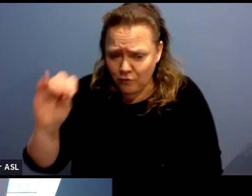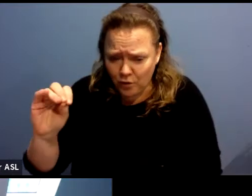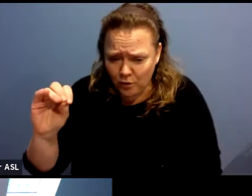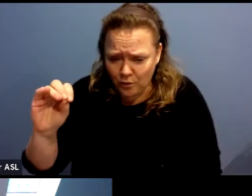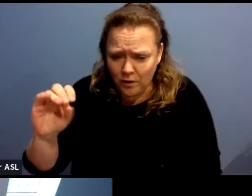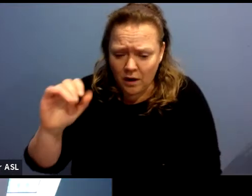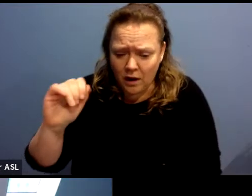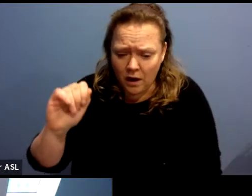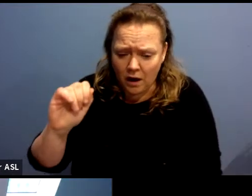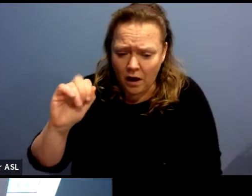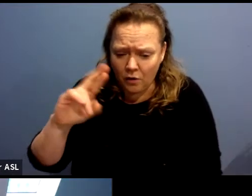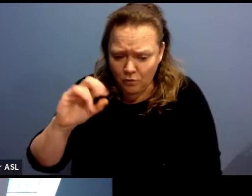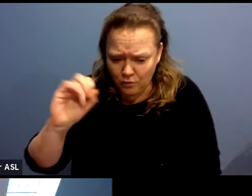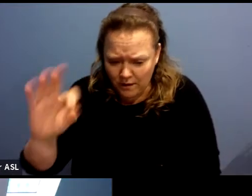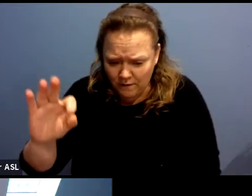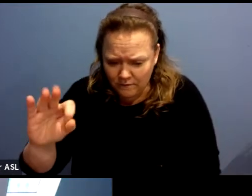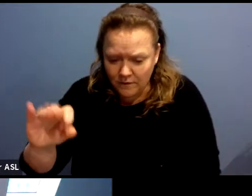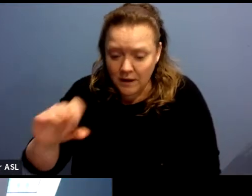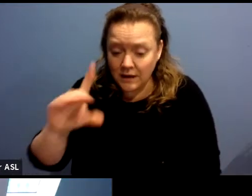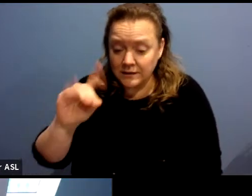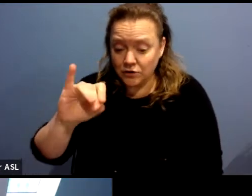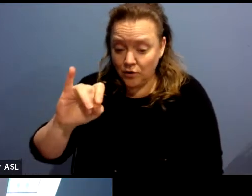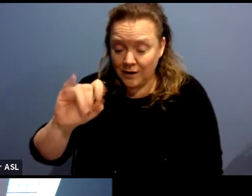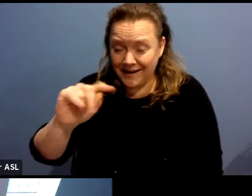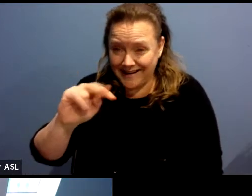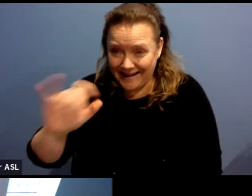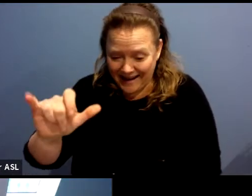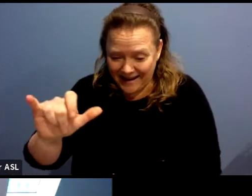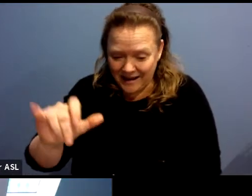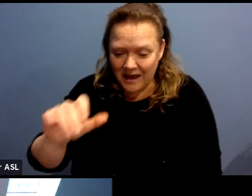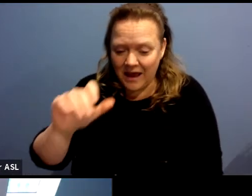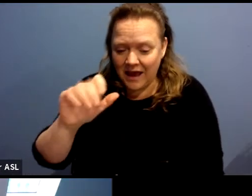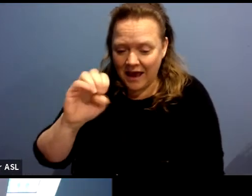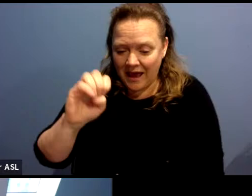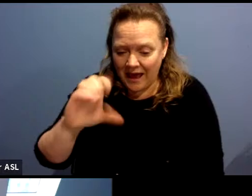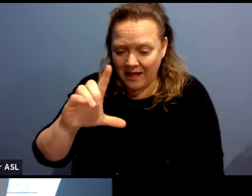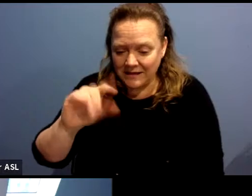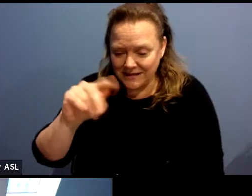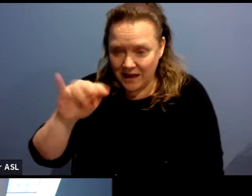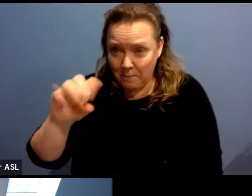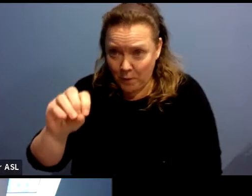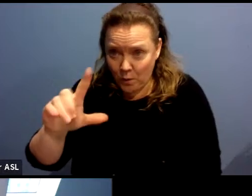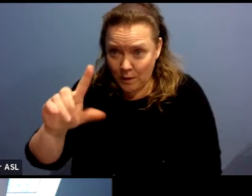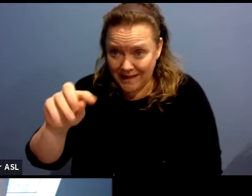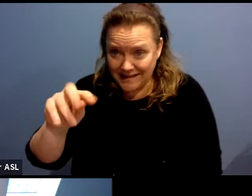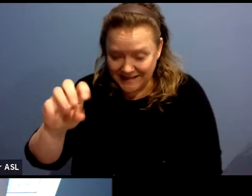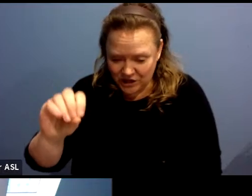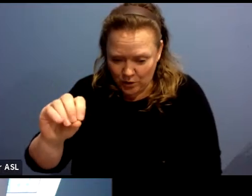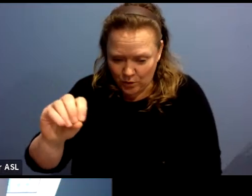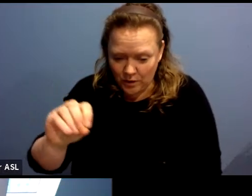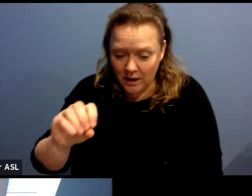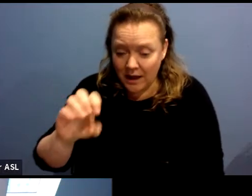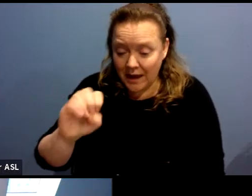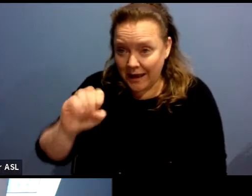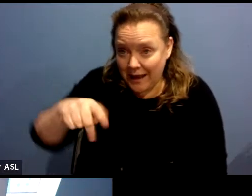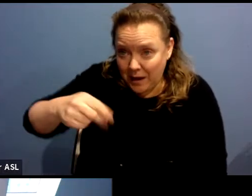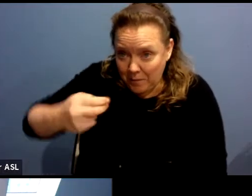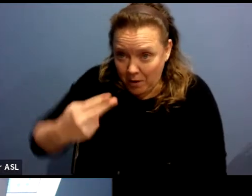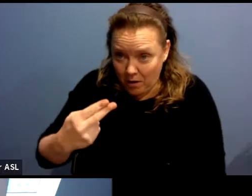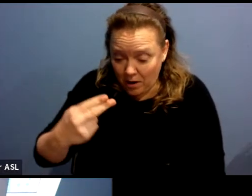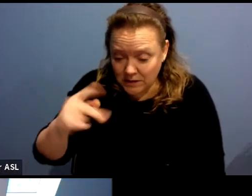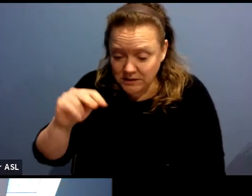Dine, El Tiempo Latino, Epoch Times, the Iran Times,